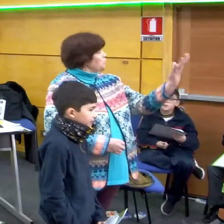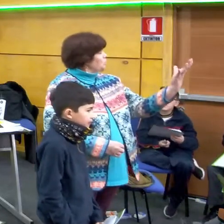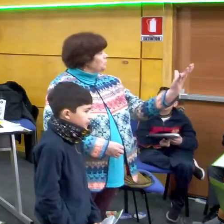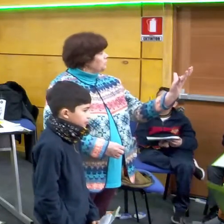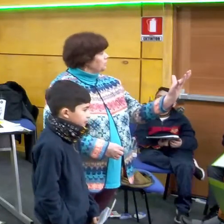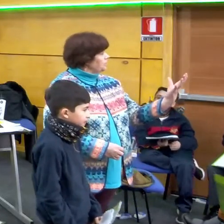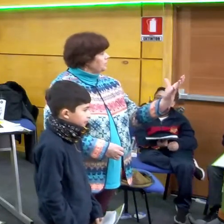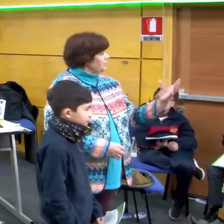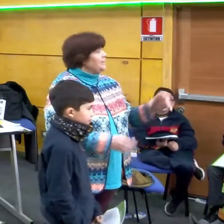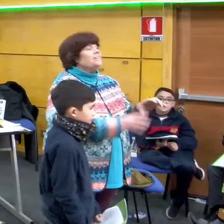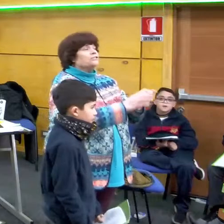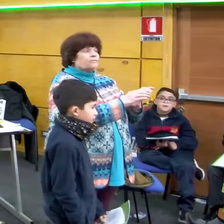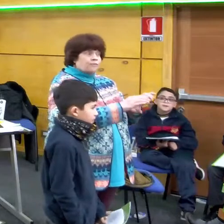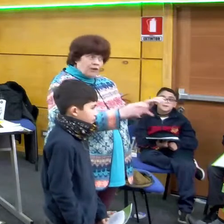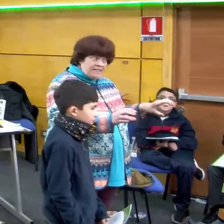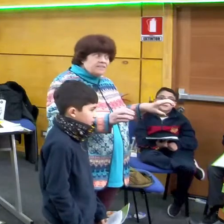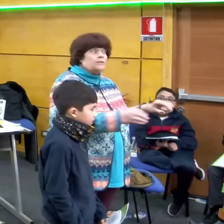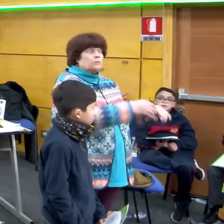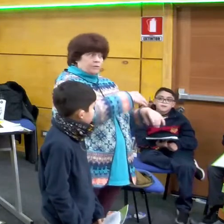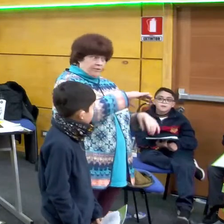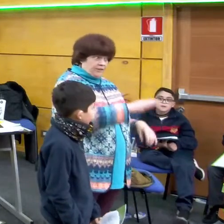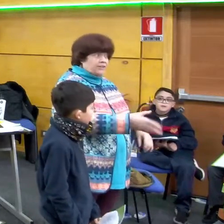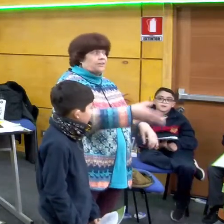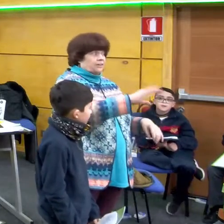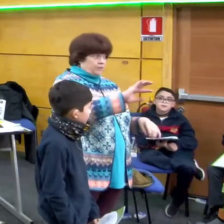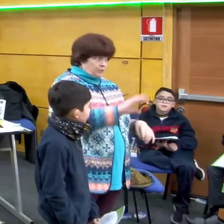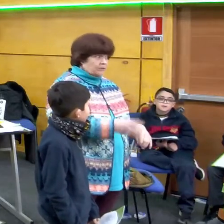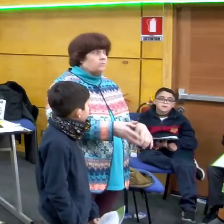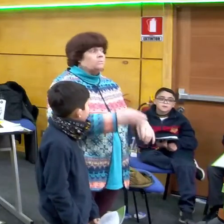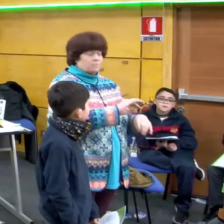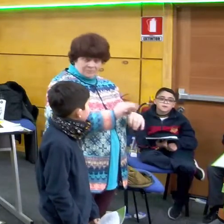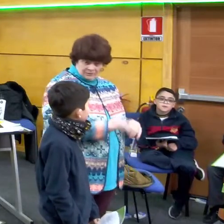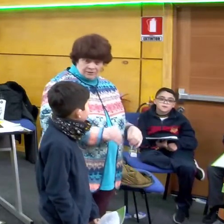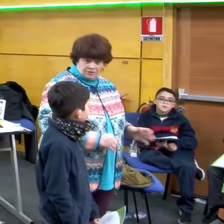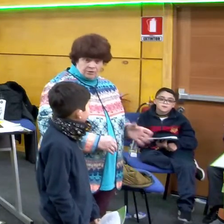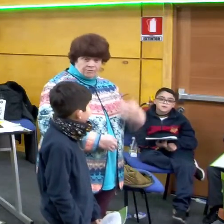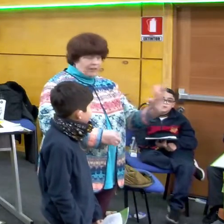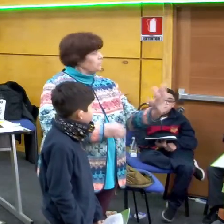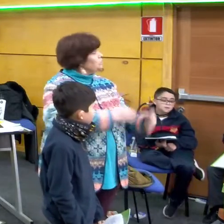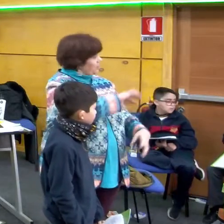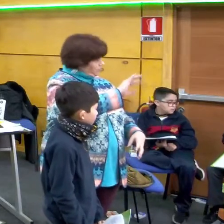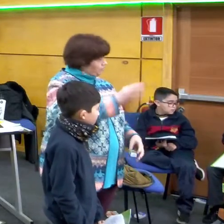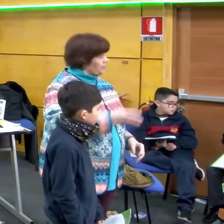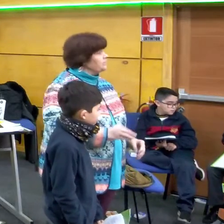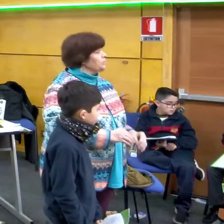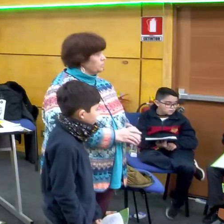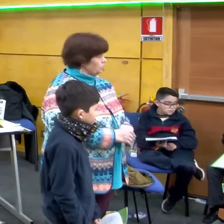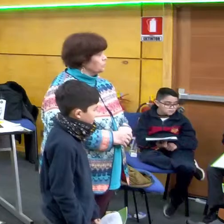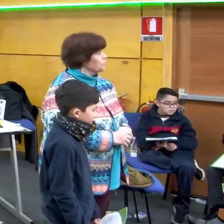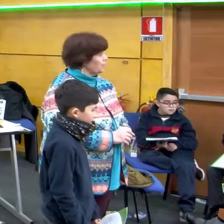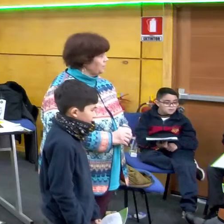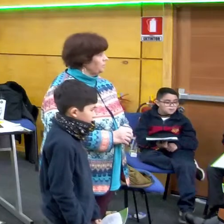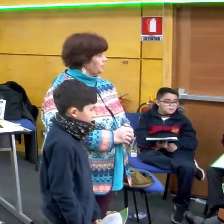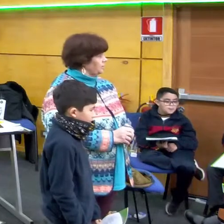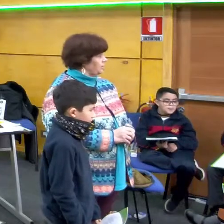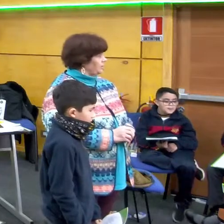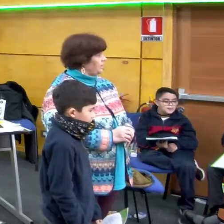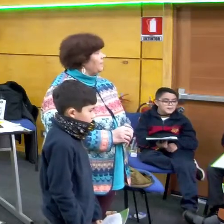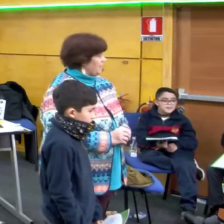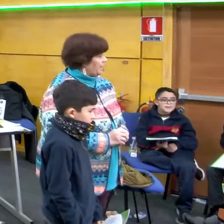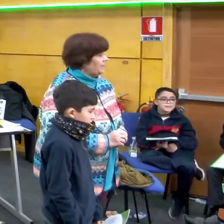His volume was good. His phrasing was very good. The rhythm, so the volume and the phrasing was quite